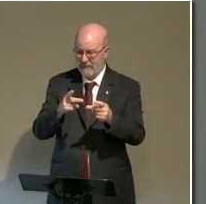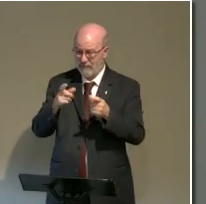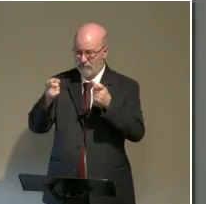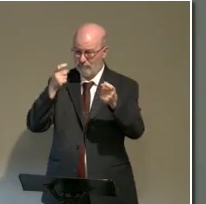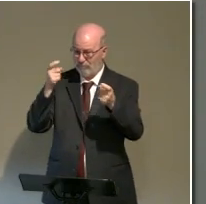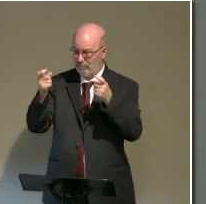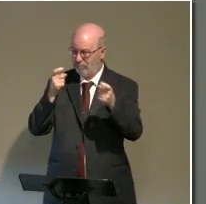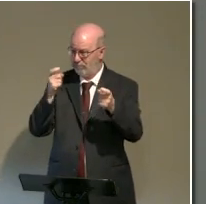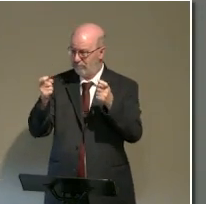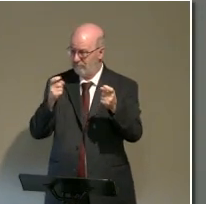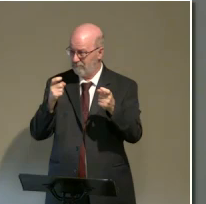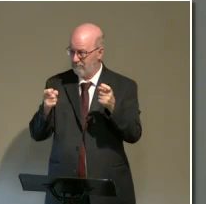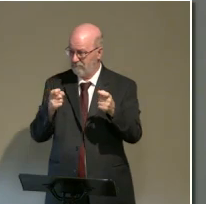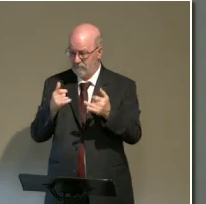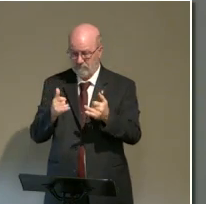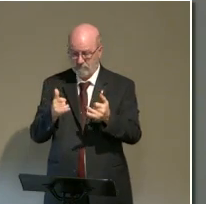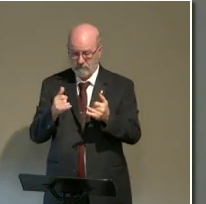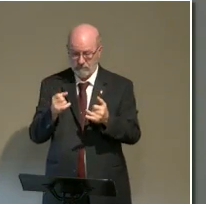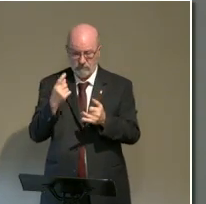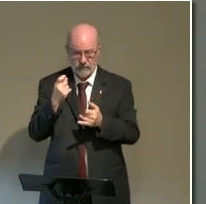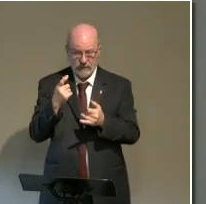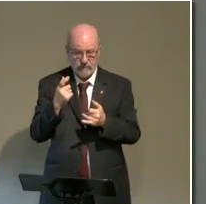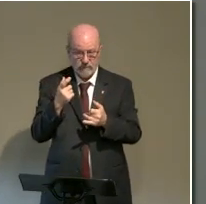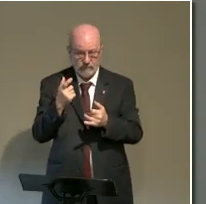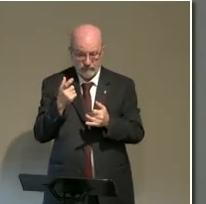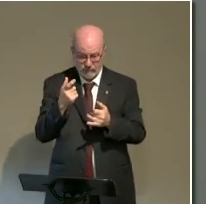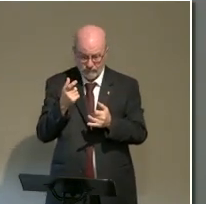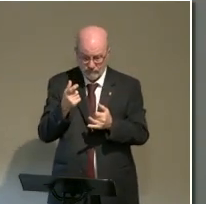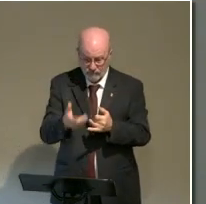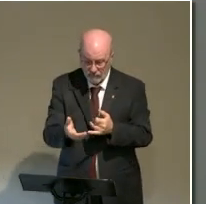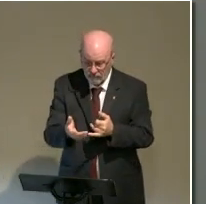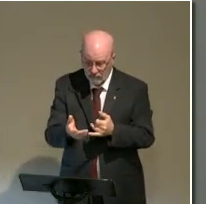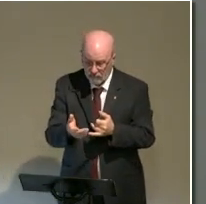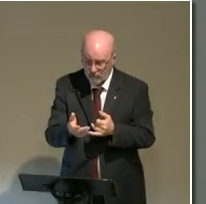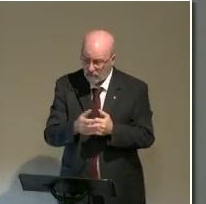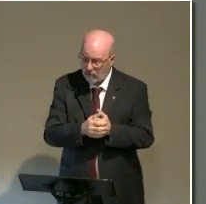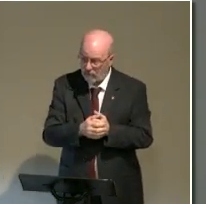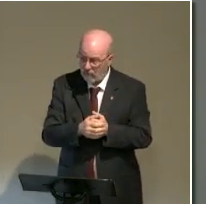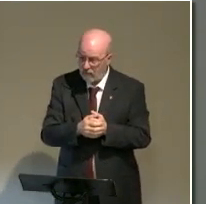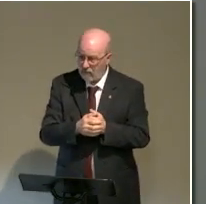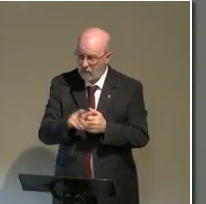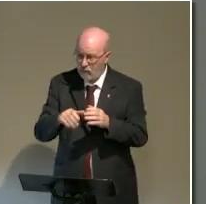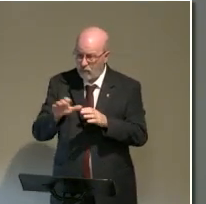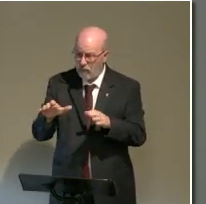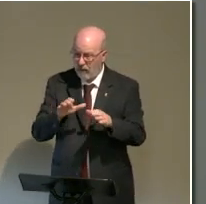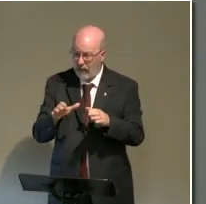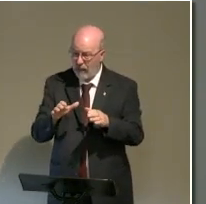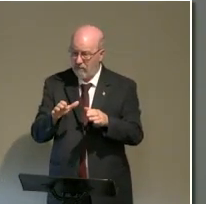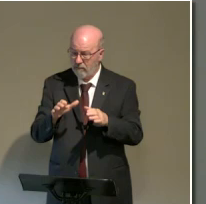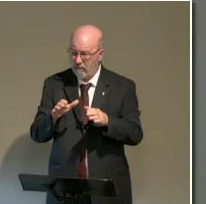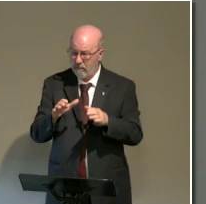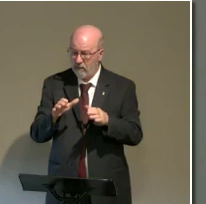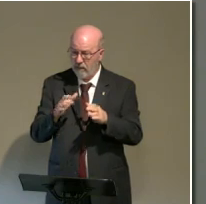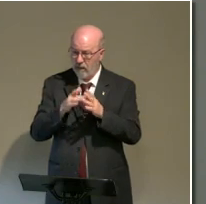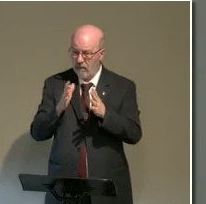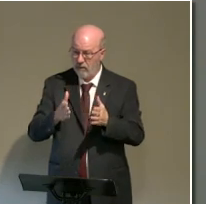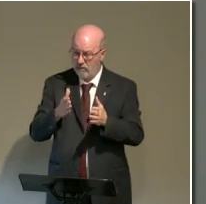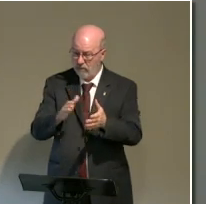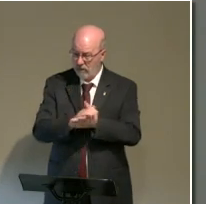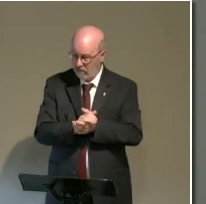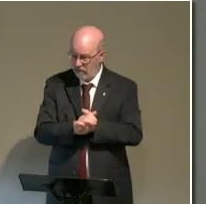command, okay? Now you see that there is, when you act a certain way